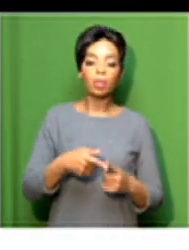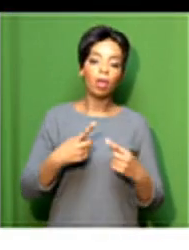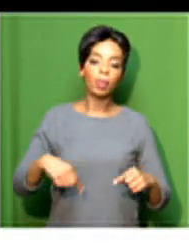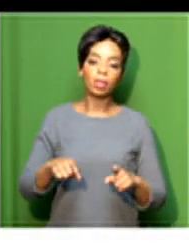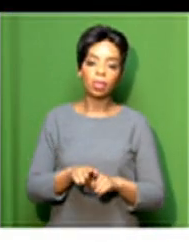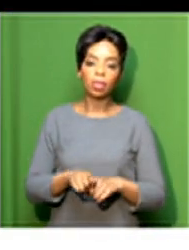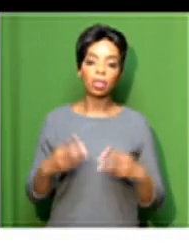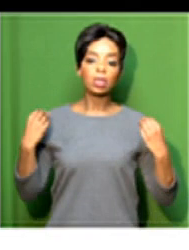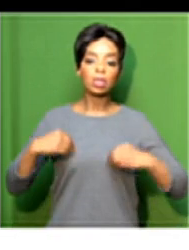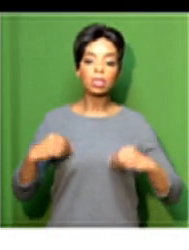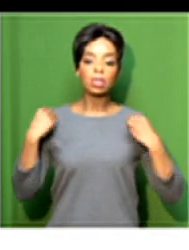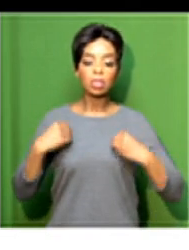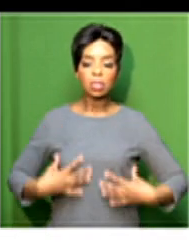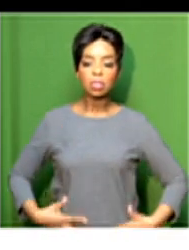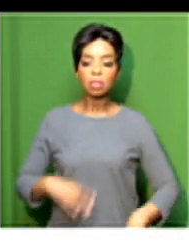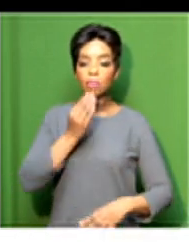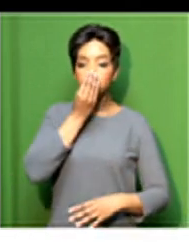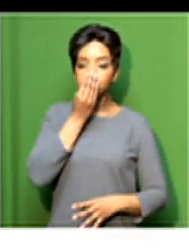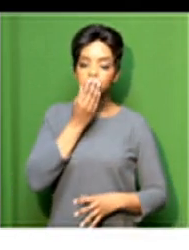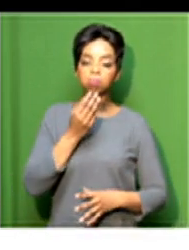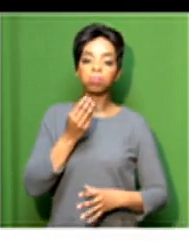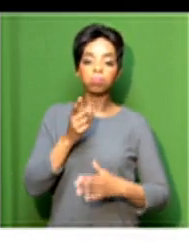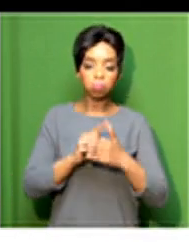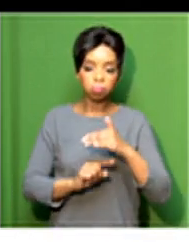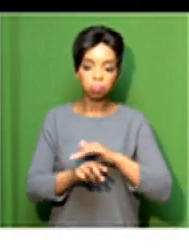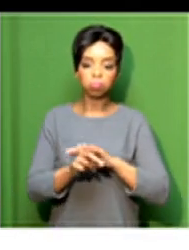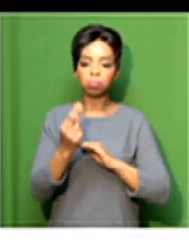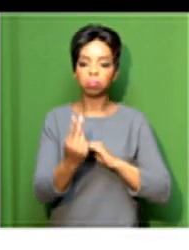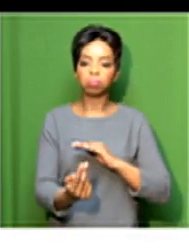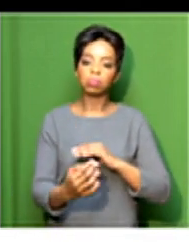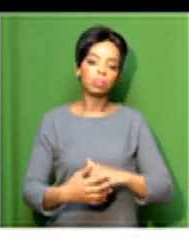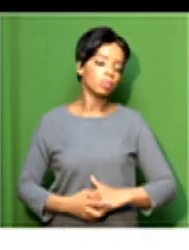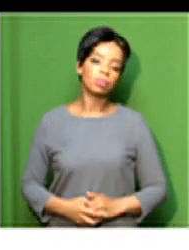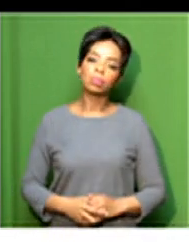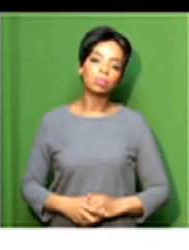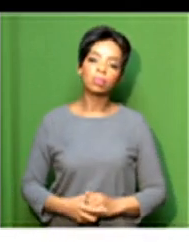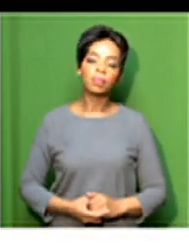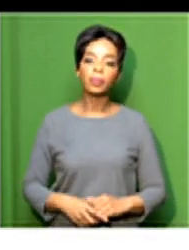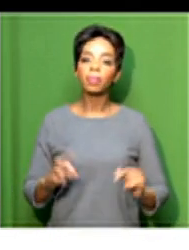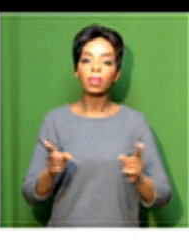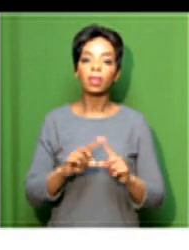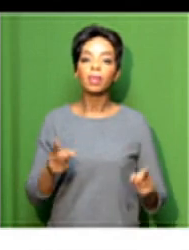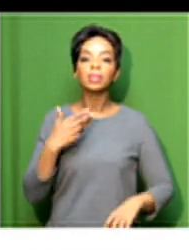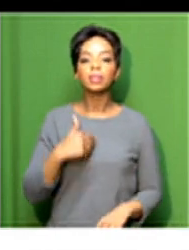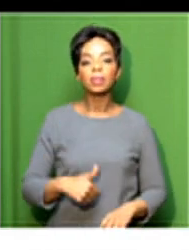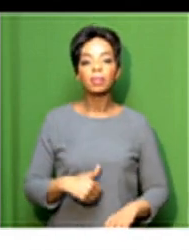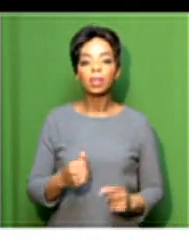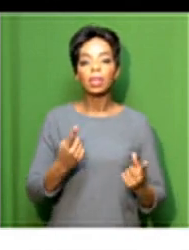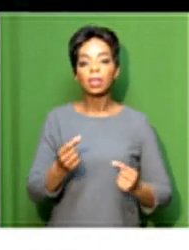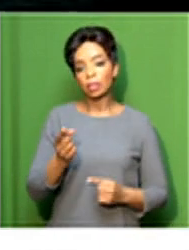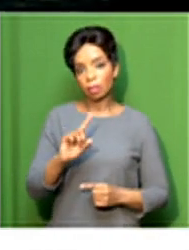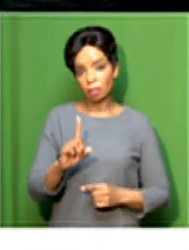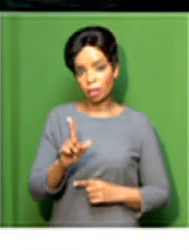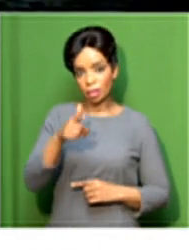wetsuits. So the first thing that I had to do before I could even, you know, start working on the script is I spent